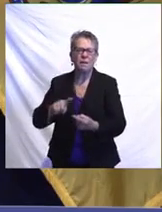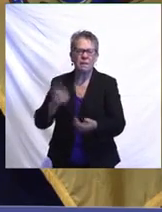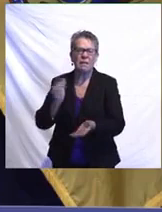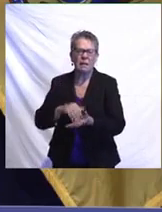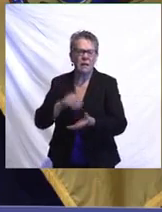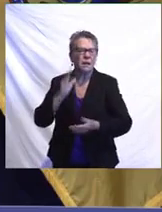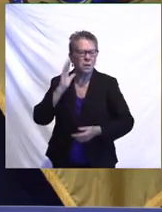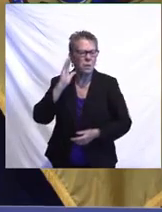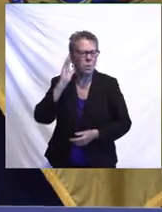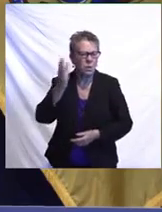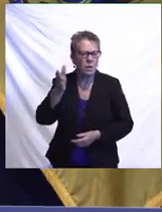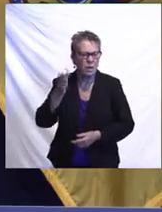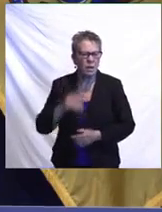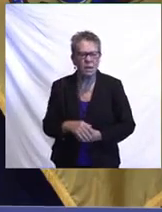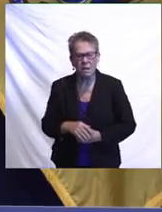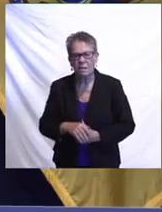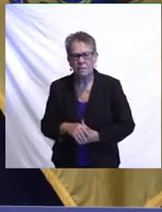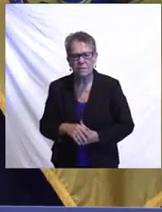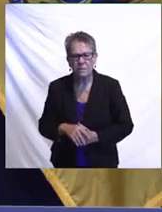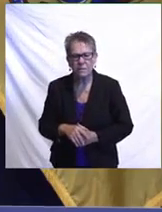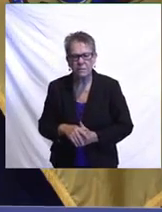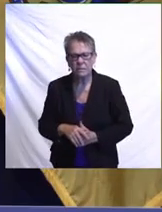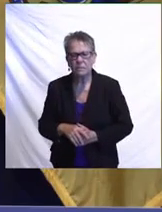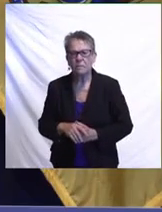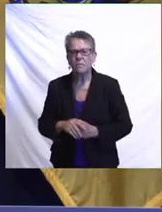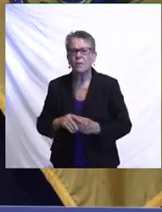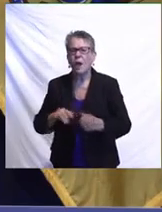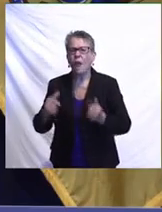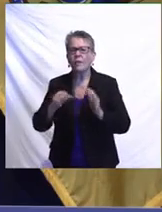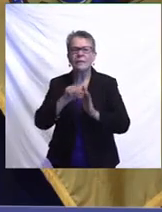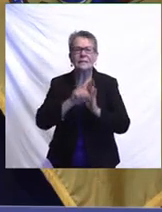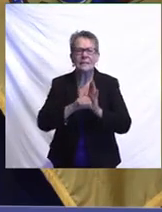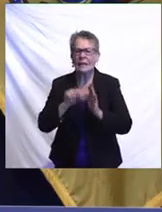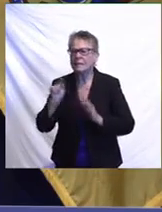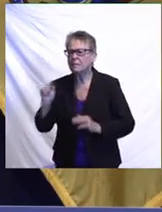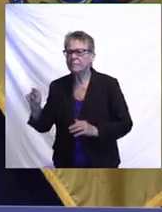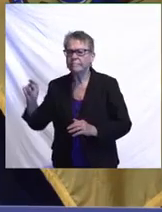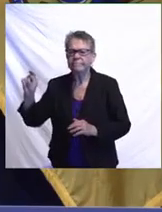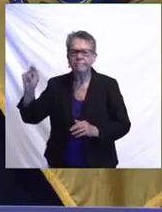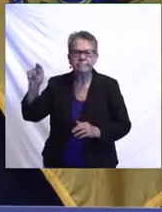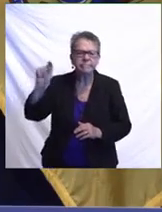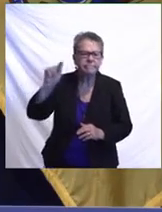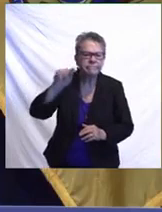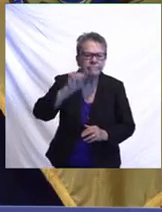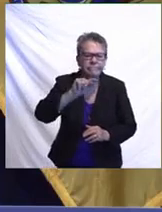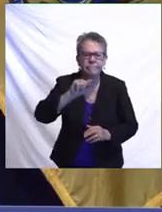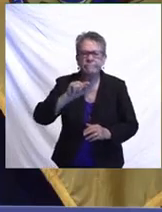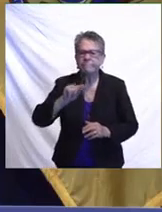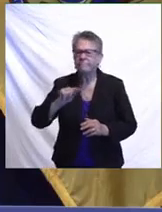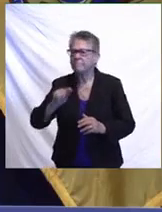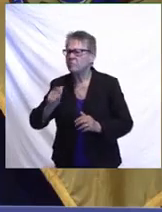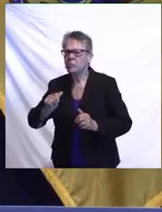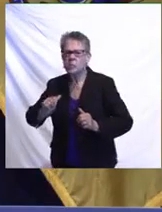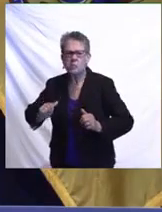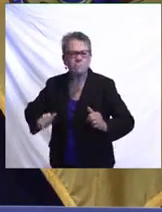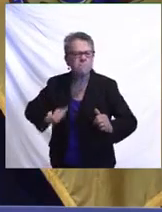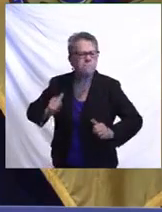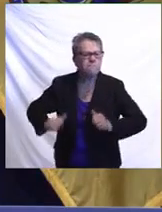that took steps that aggressively went after public health in sort of